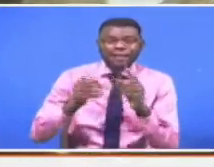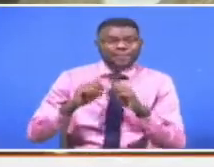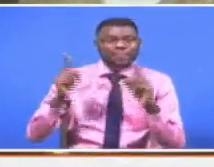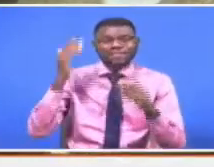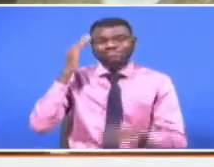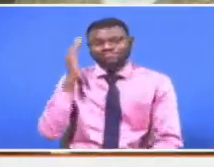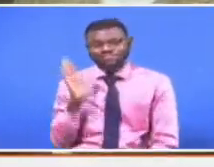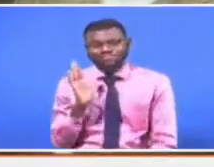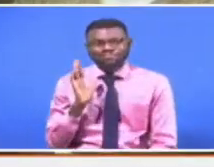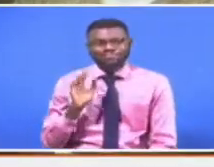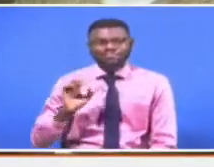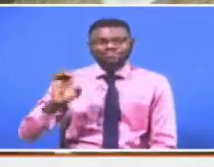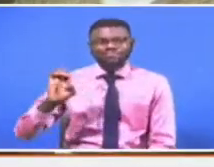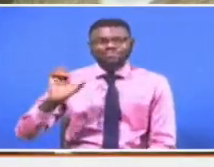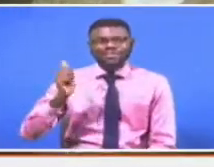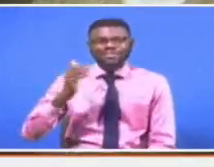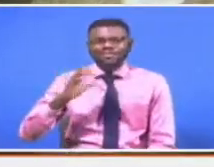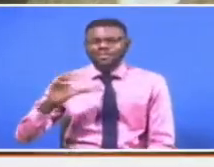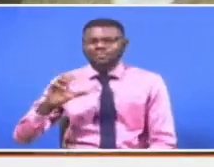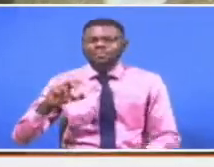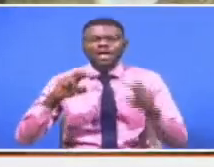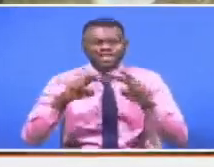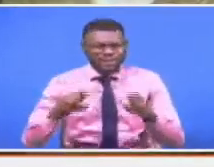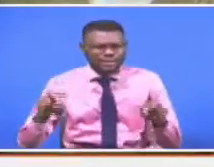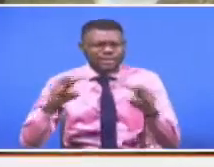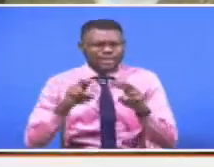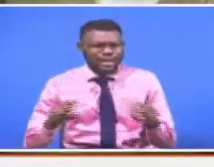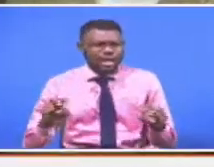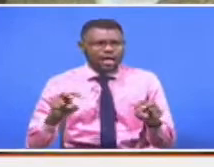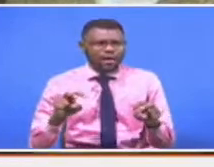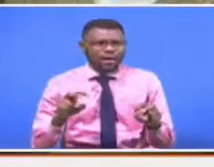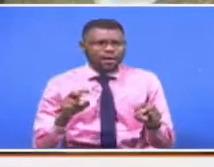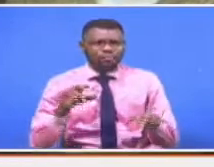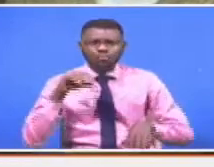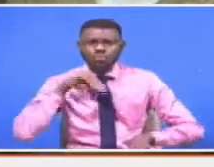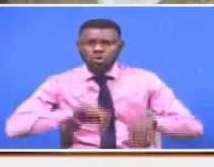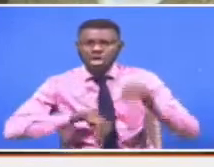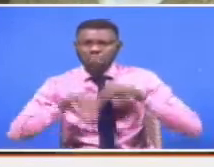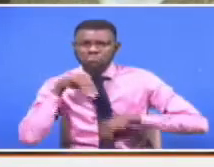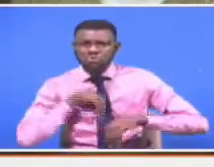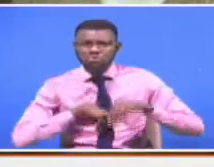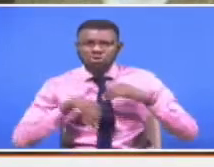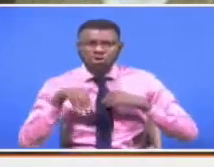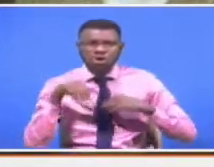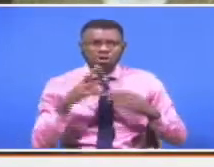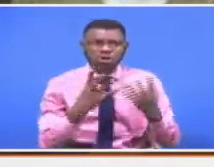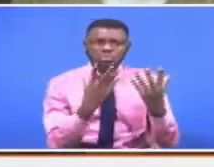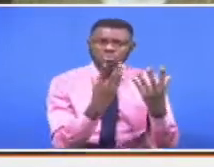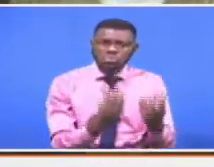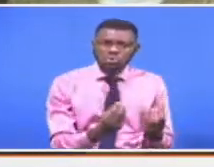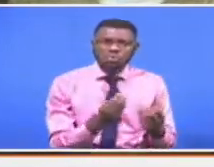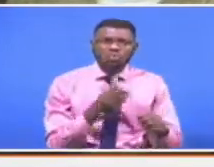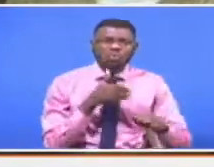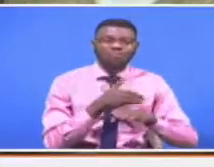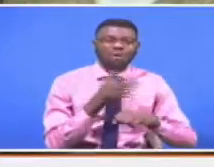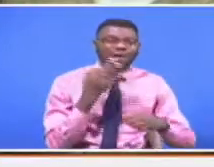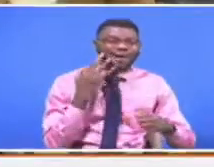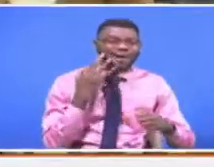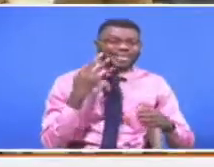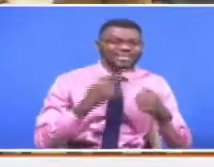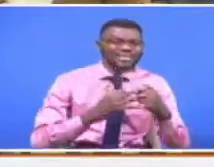rates. The EACC is investigating allegations of embezzlement of over 837 million